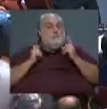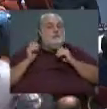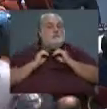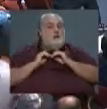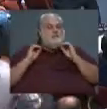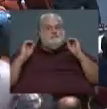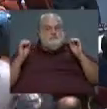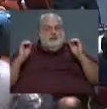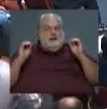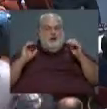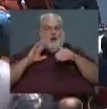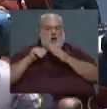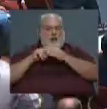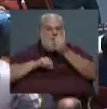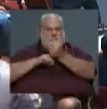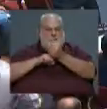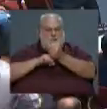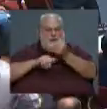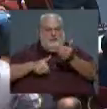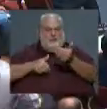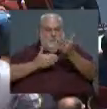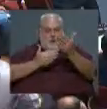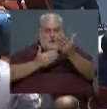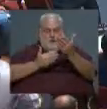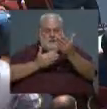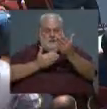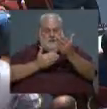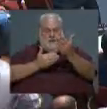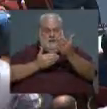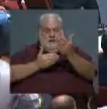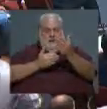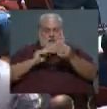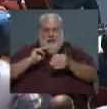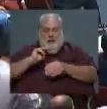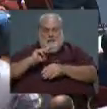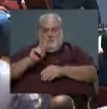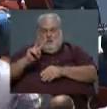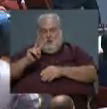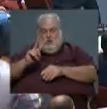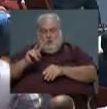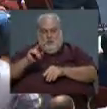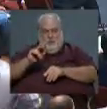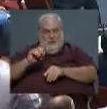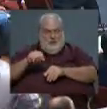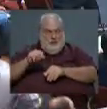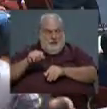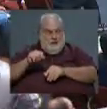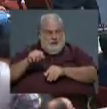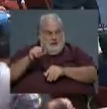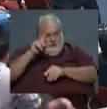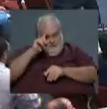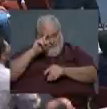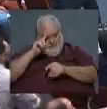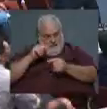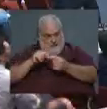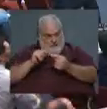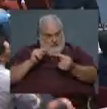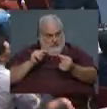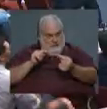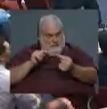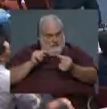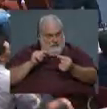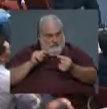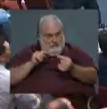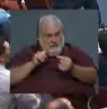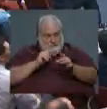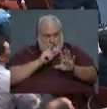Hearing none, all in favor of the passage of the M2 resolution indicate by saying aye. Did I have a motion and a second